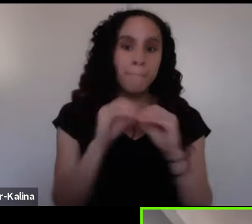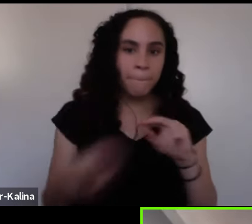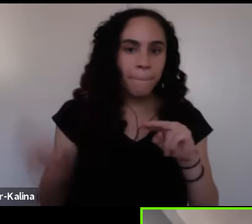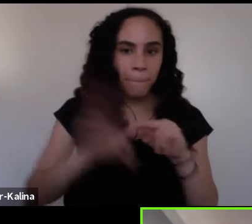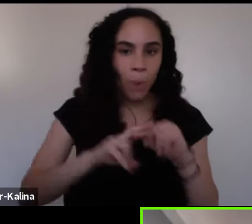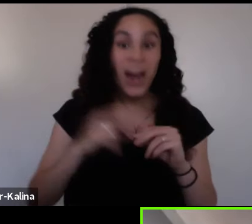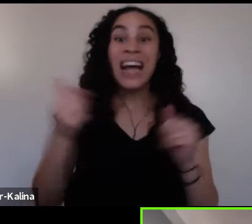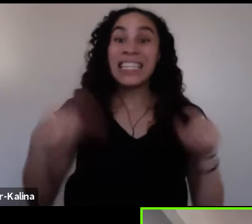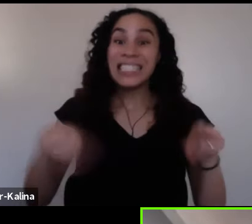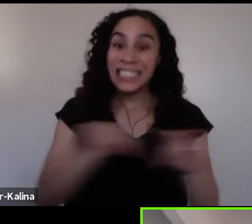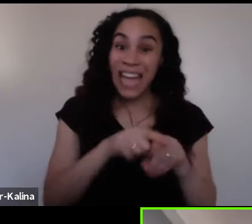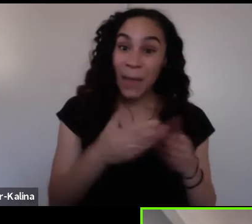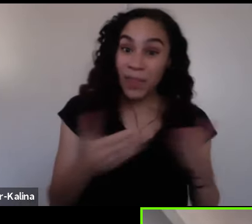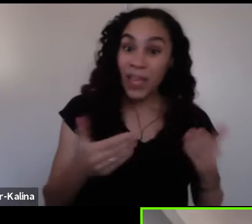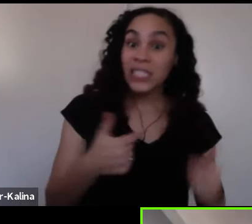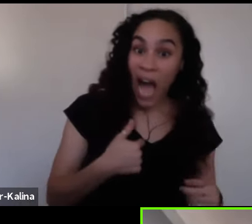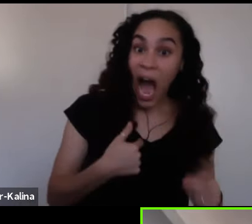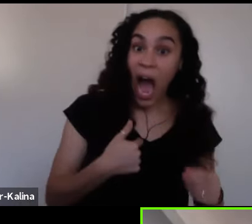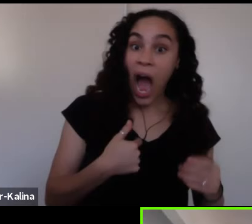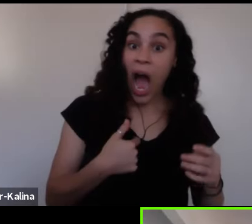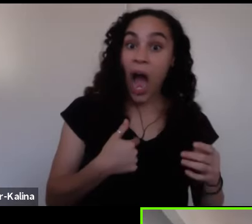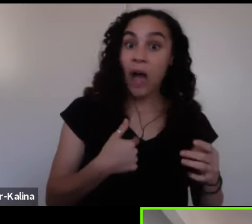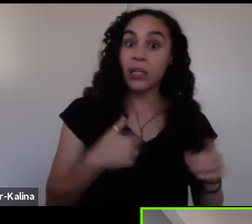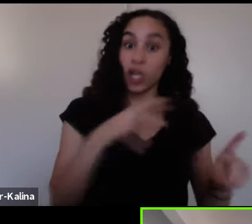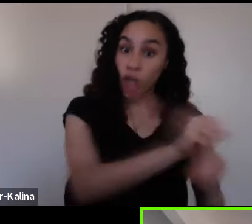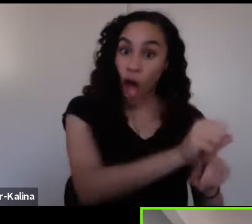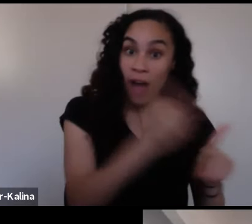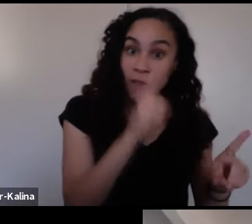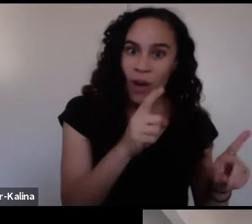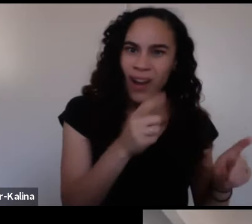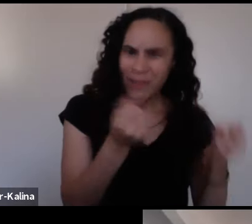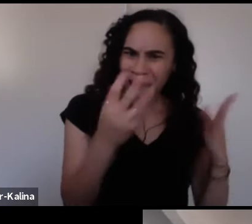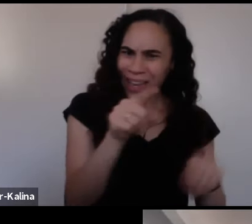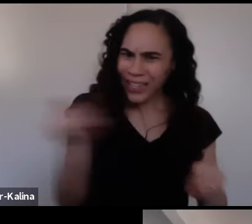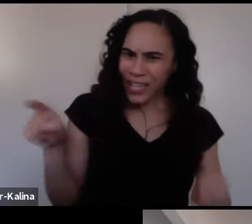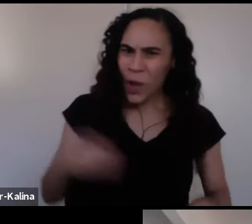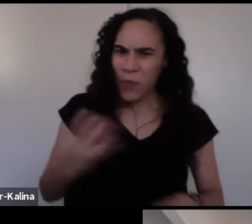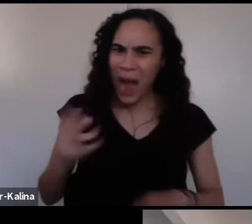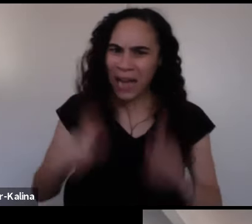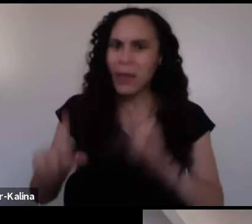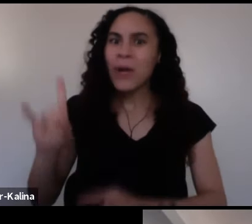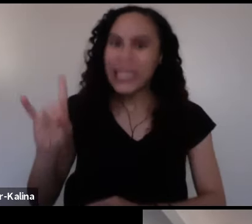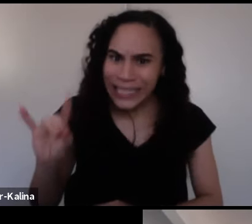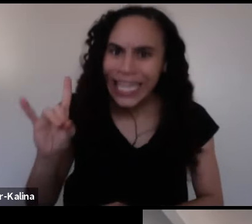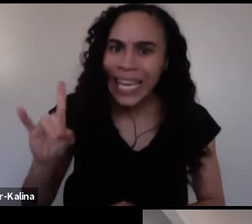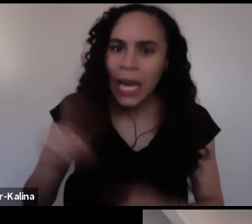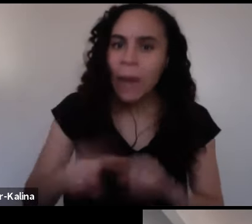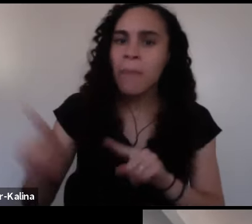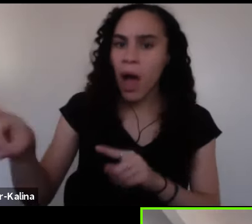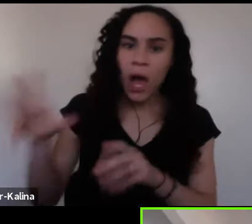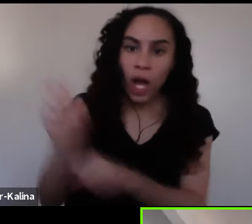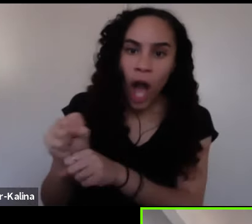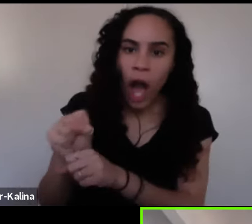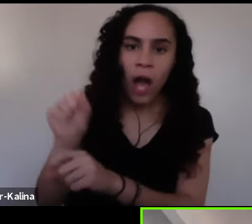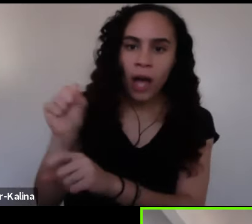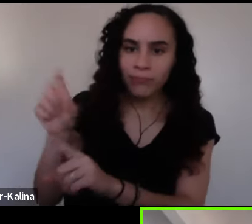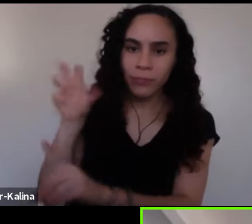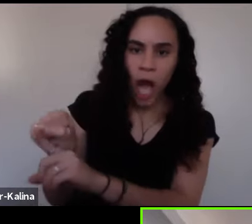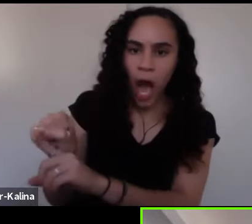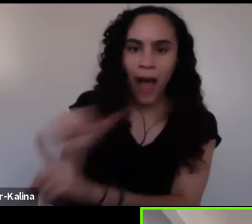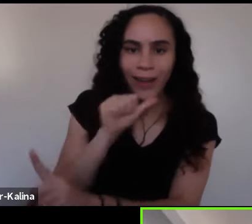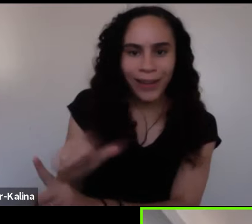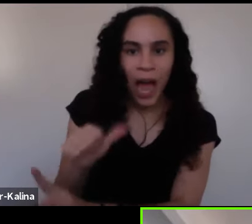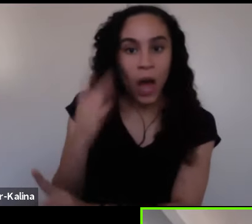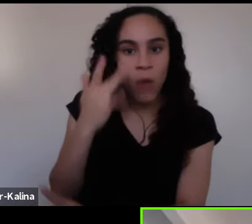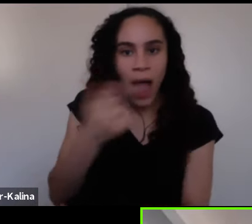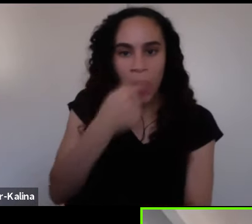got caught for, a lot of white folks did, they just didn't get caught. Yep. Because they weren't being looked at. Yep. You know what I mean? So